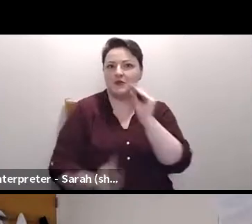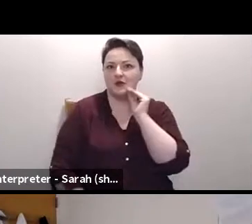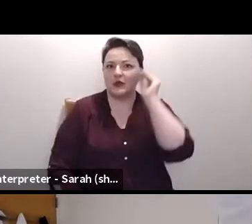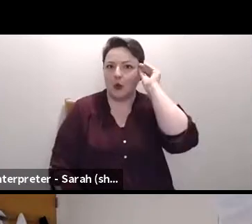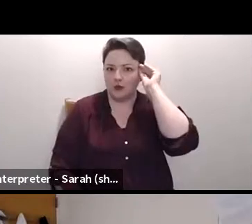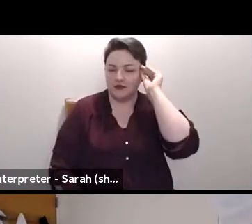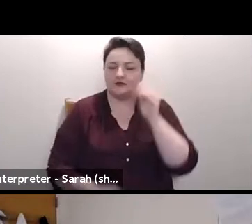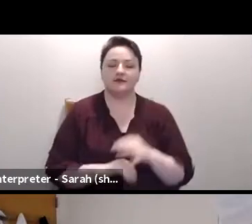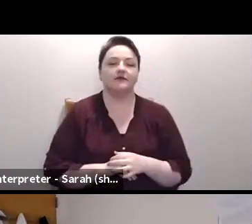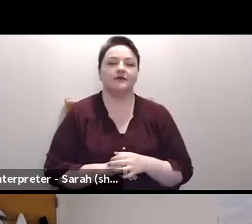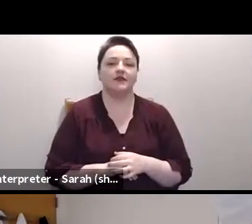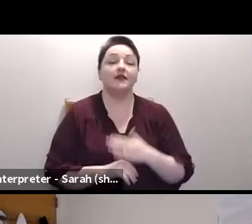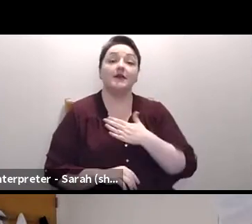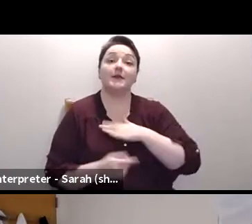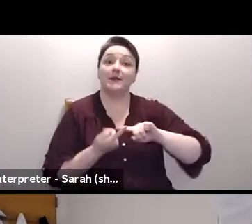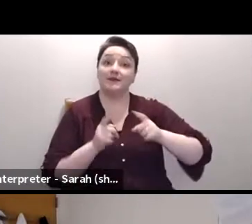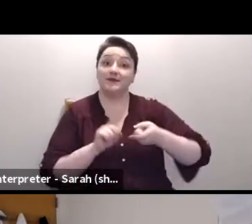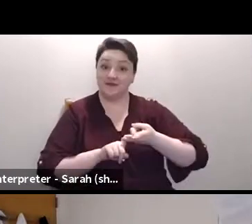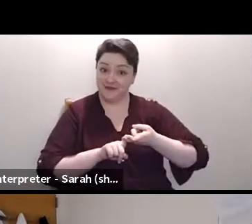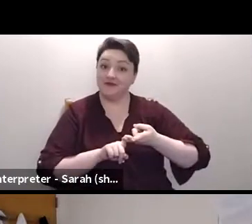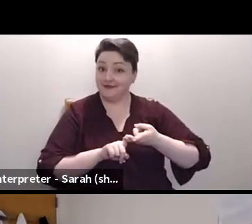who is